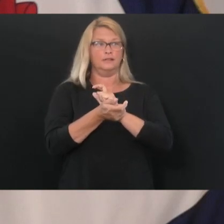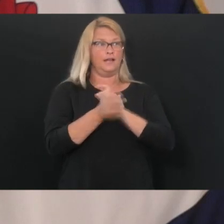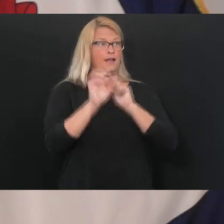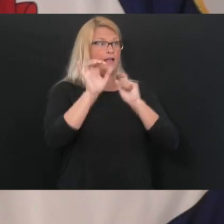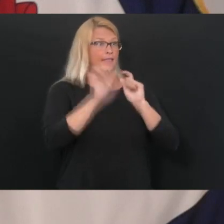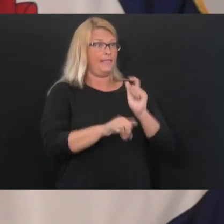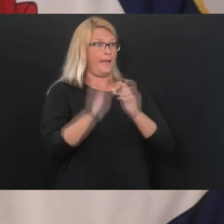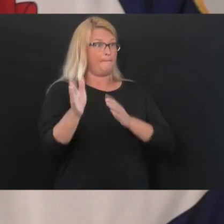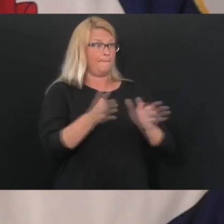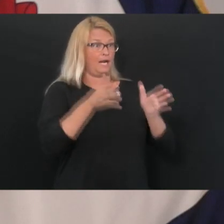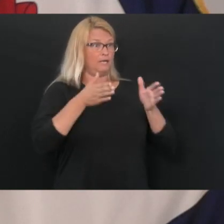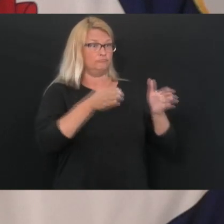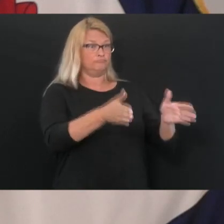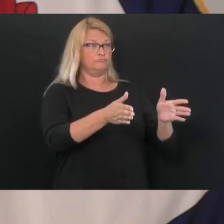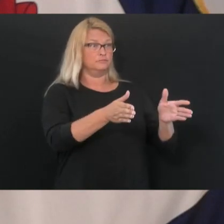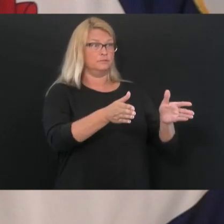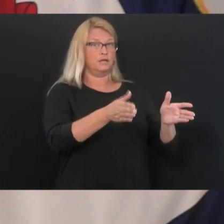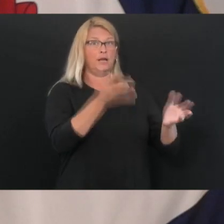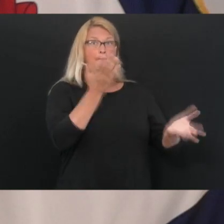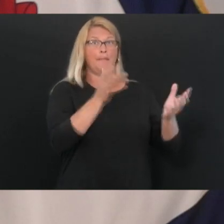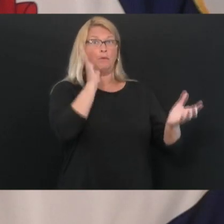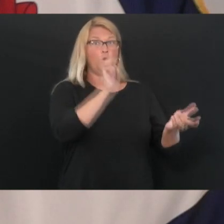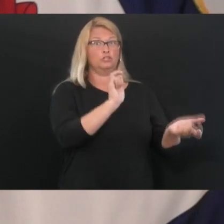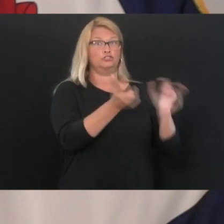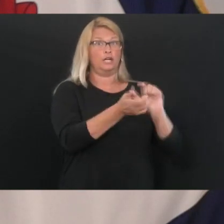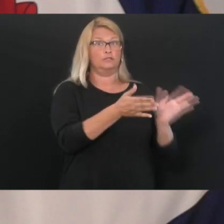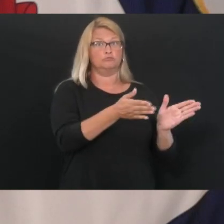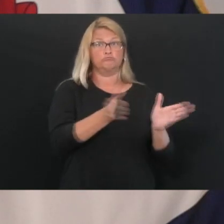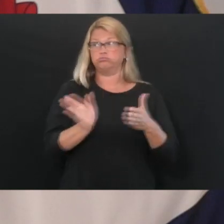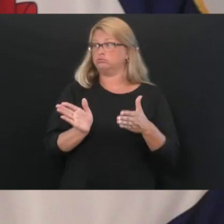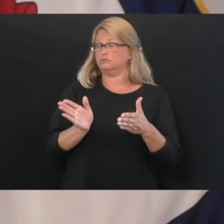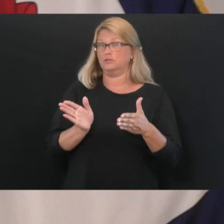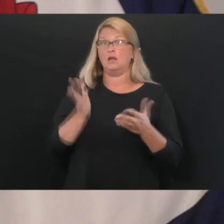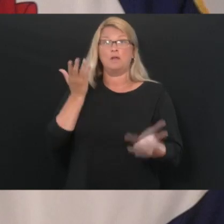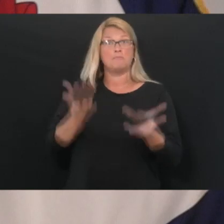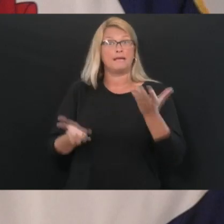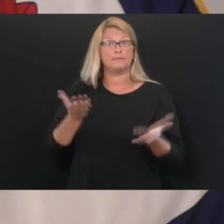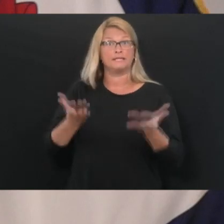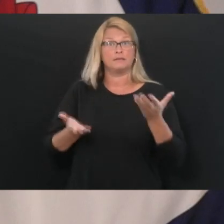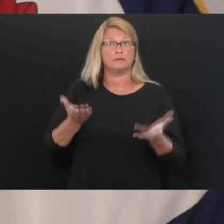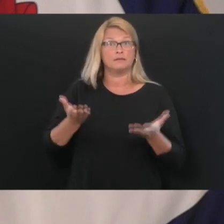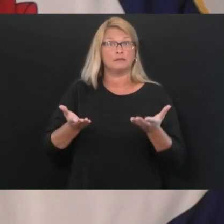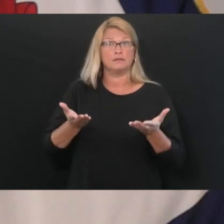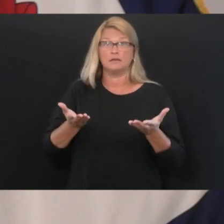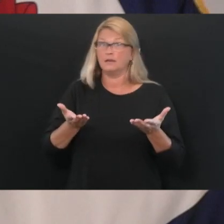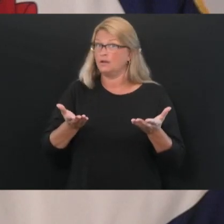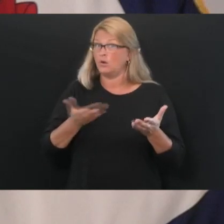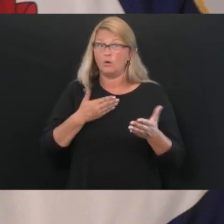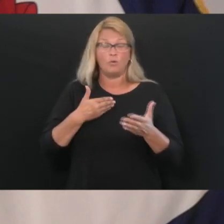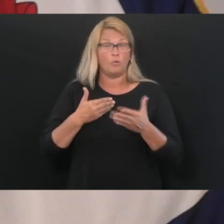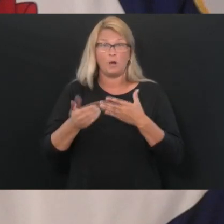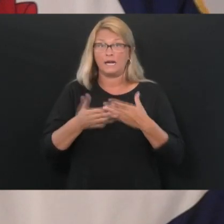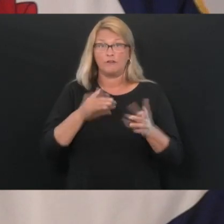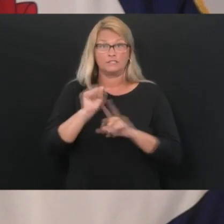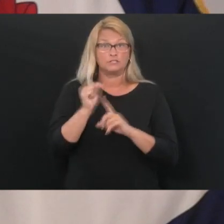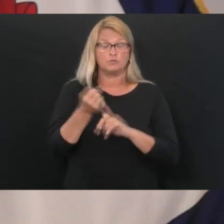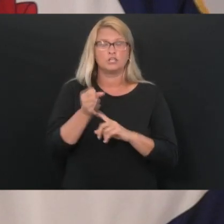however we would end up pivoting. If you know, Charles, just like your question,